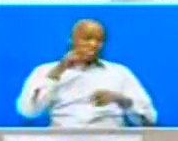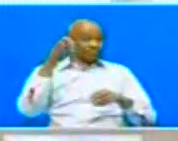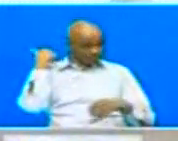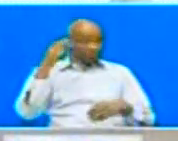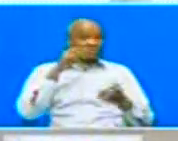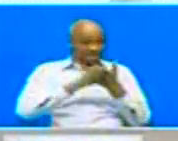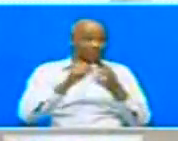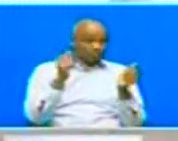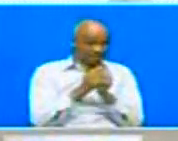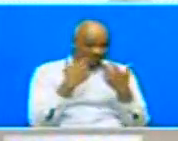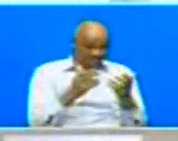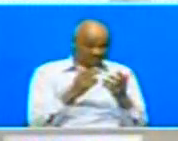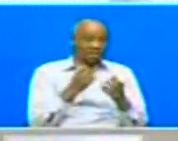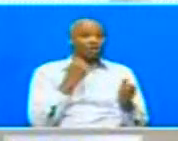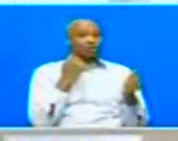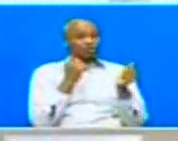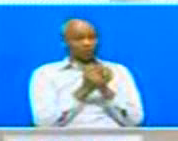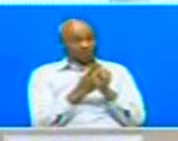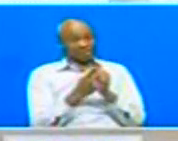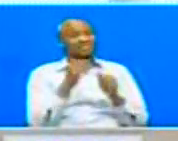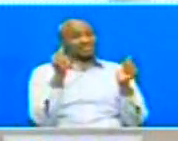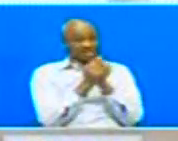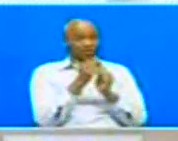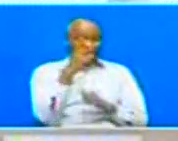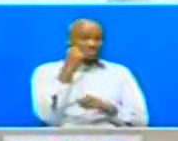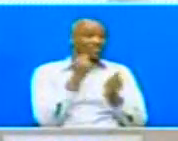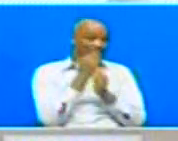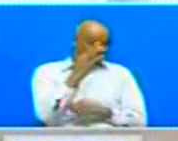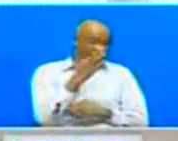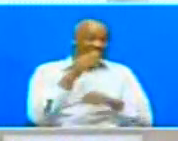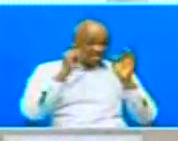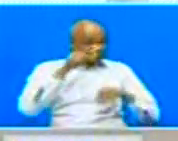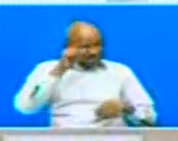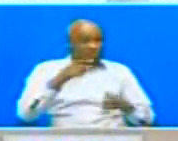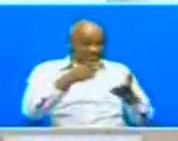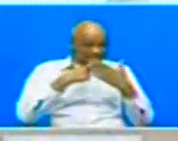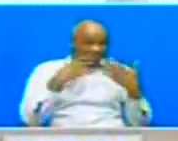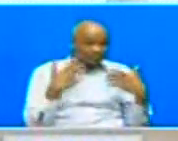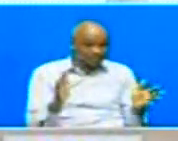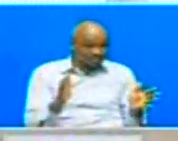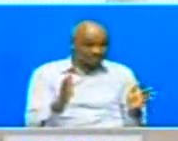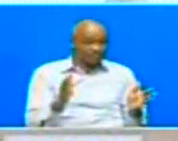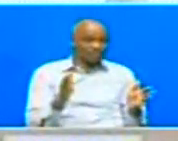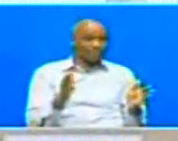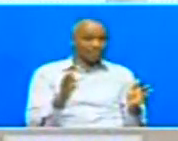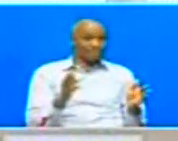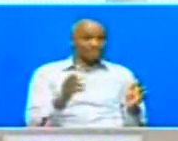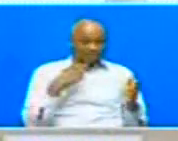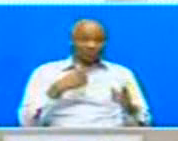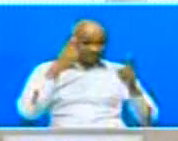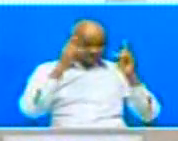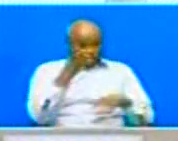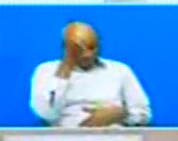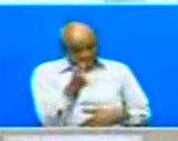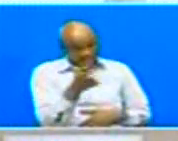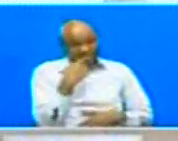an agreement with on November 10th of 2013, if this is something that had been discussed, and therefore the declaration,